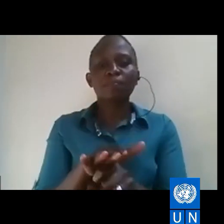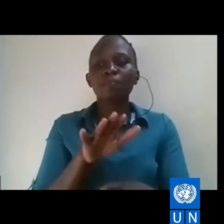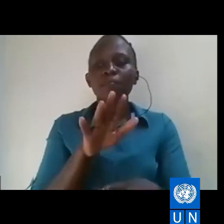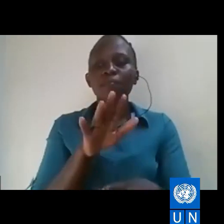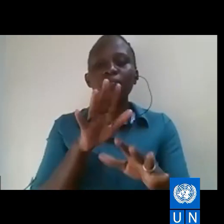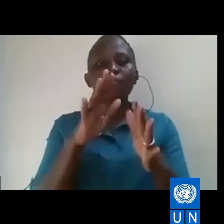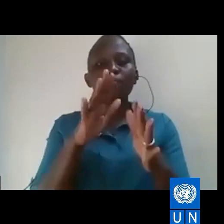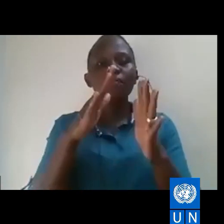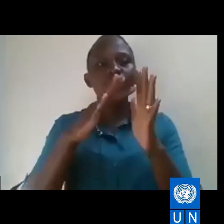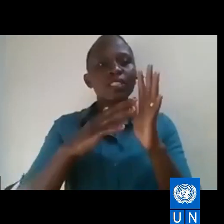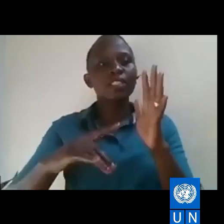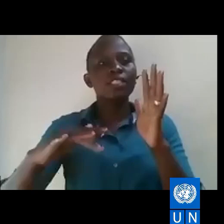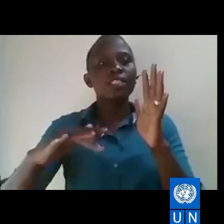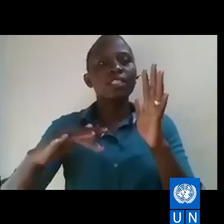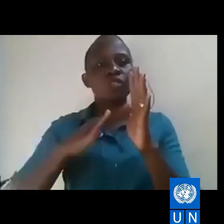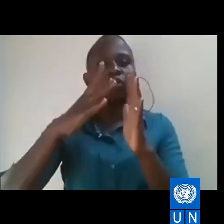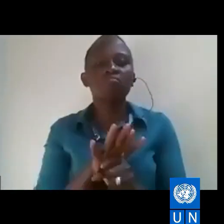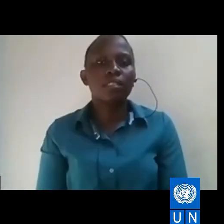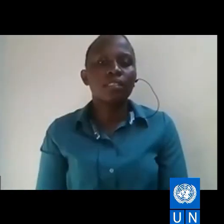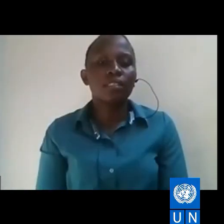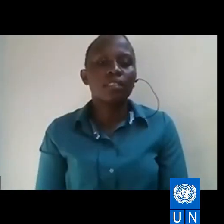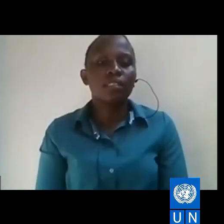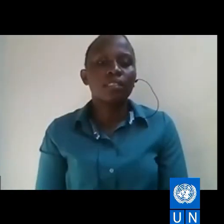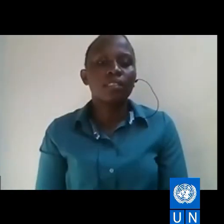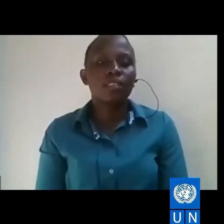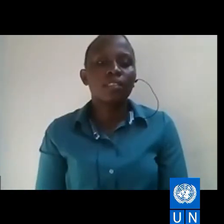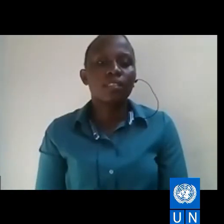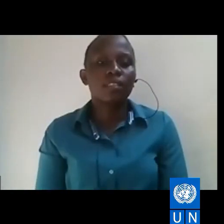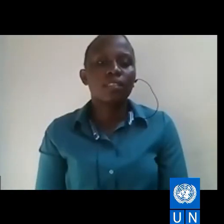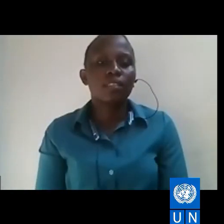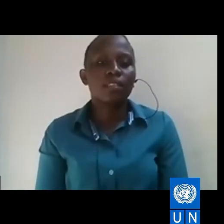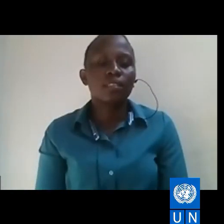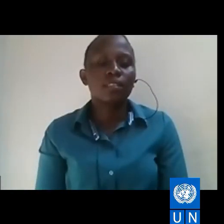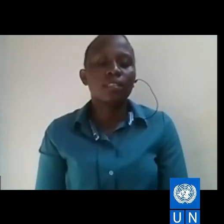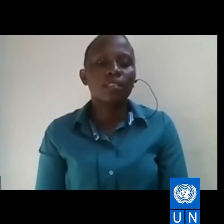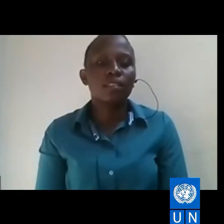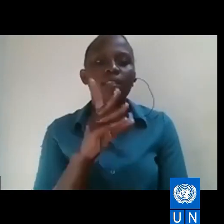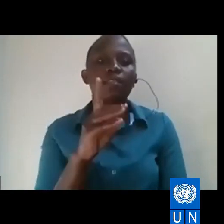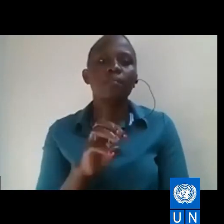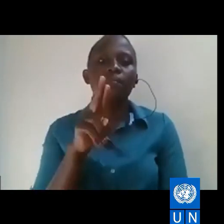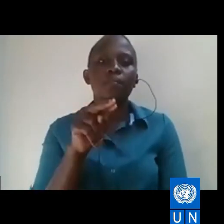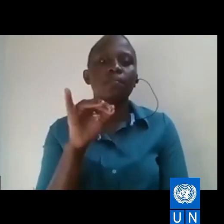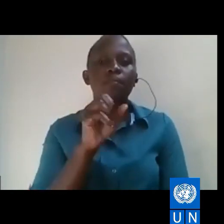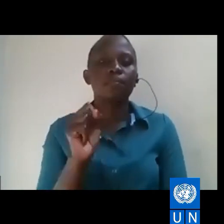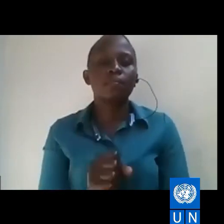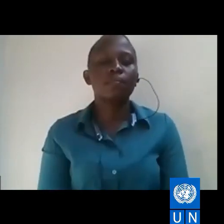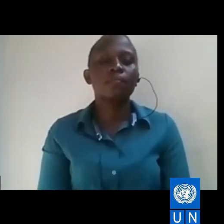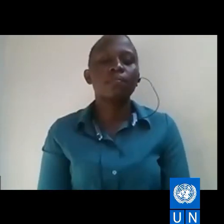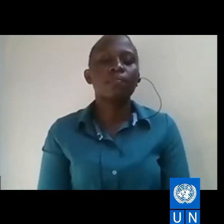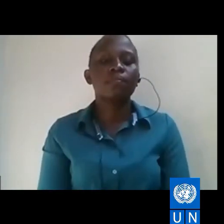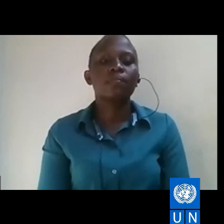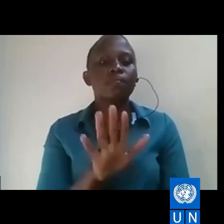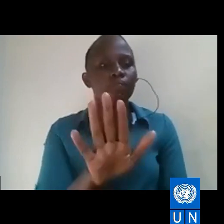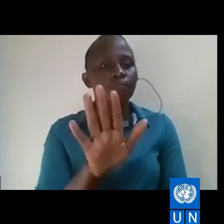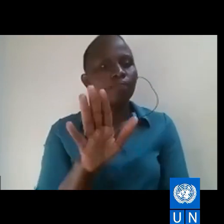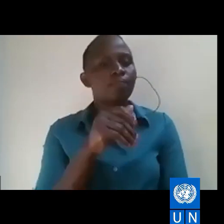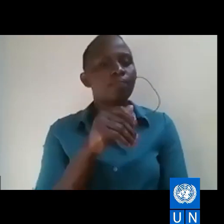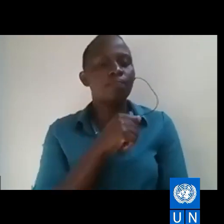There's a lot of stuff out there that you could use, tools Dennis. That you can use. Yes, please. Sorry for